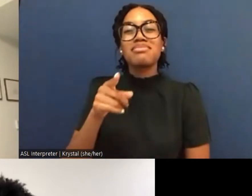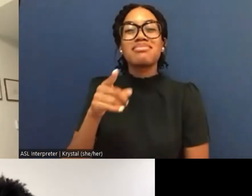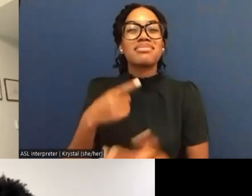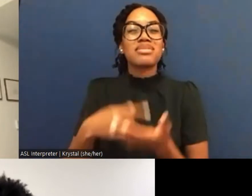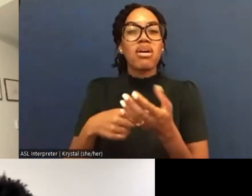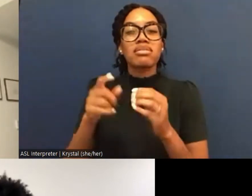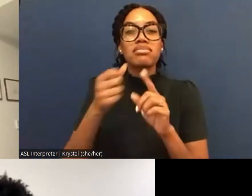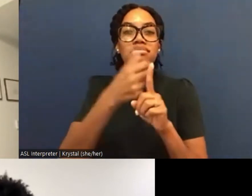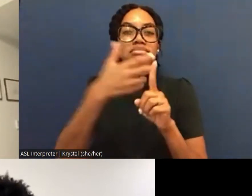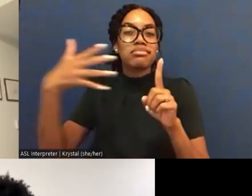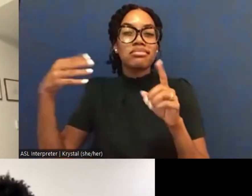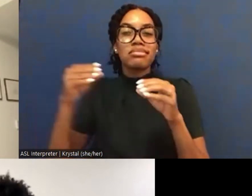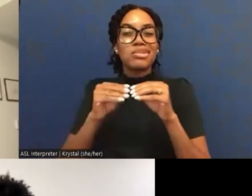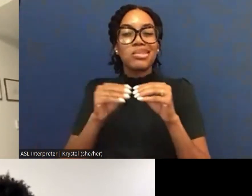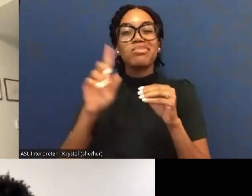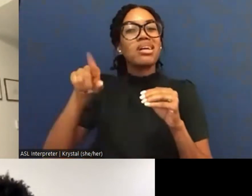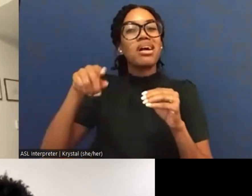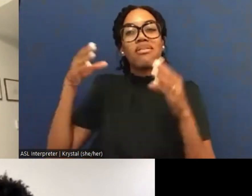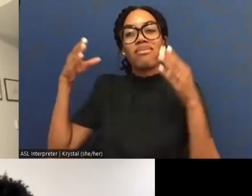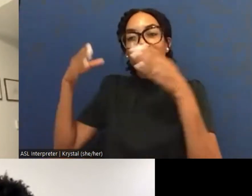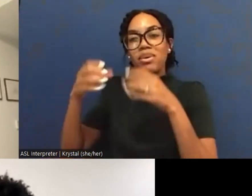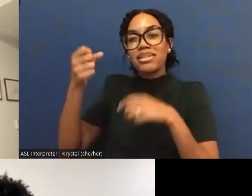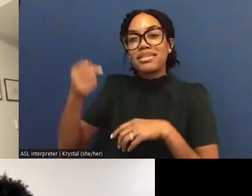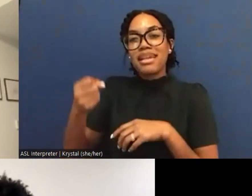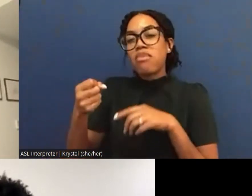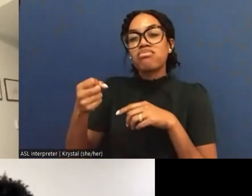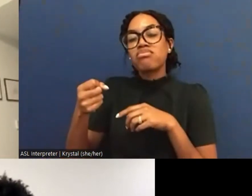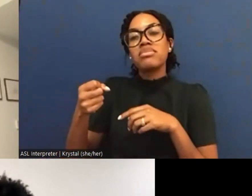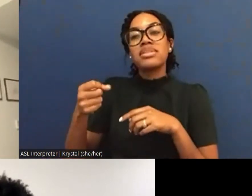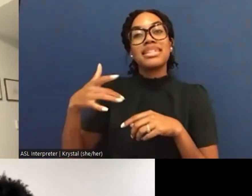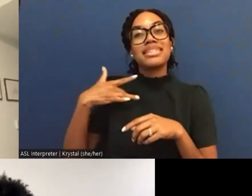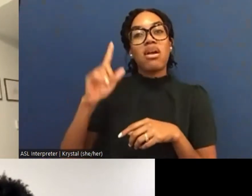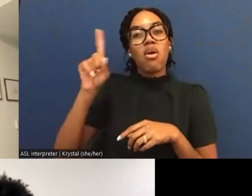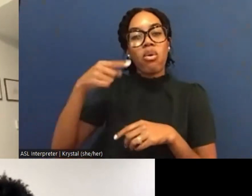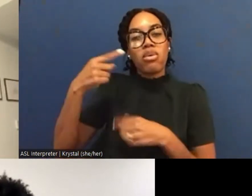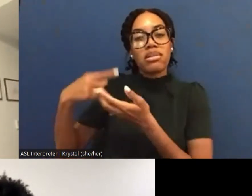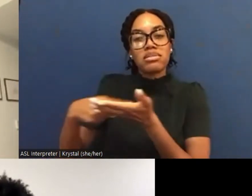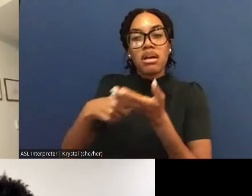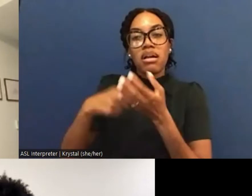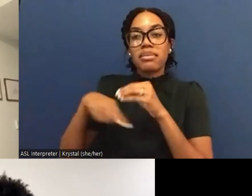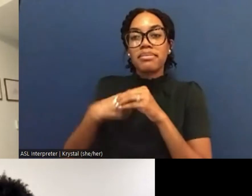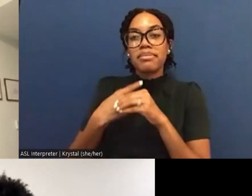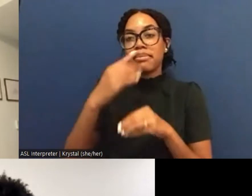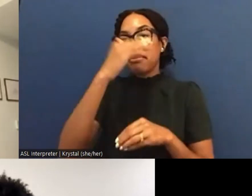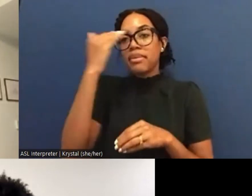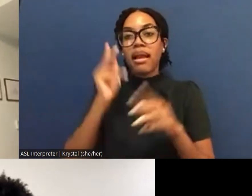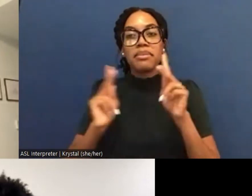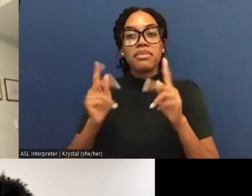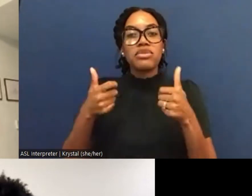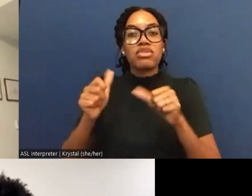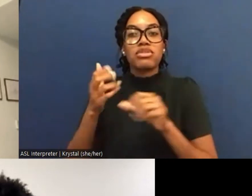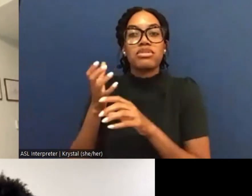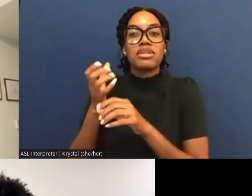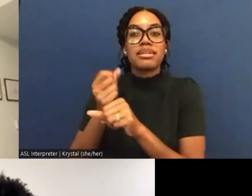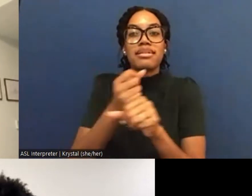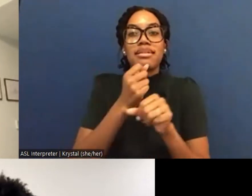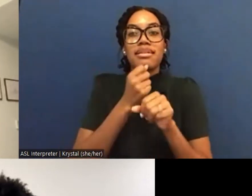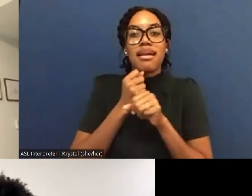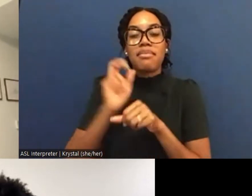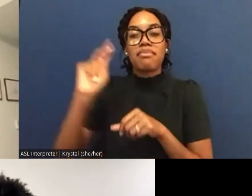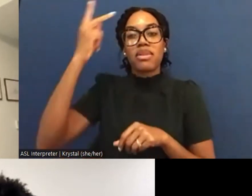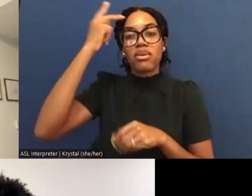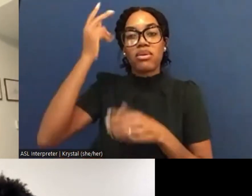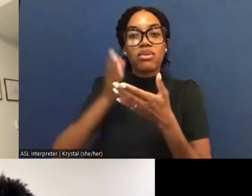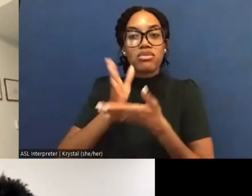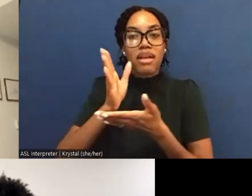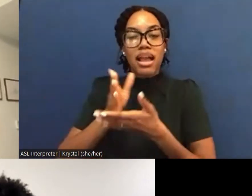and beyond narratives that Reconstruction was mostly about African Americans gaining political rights. You write about Indian territory